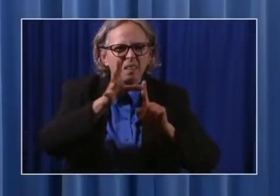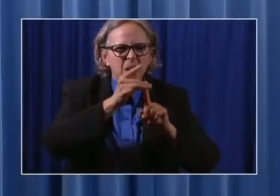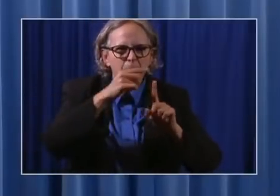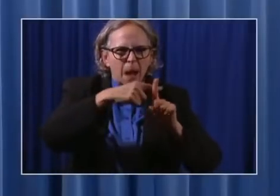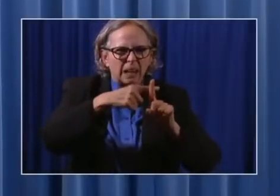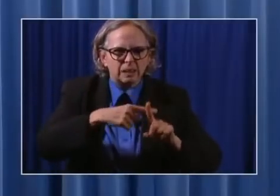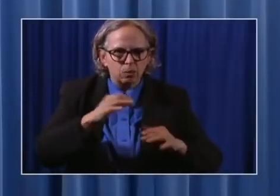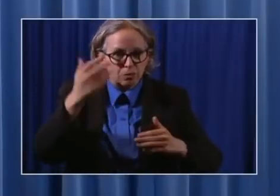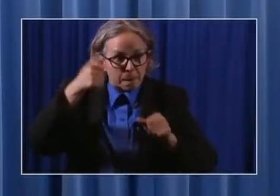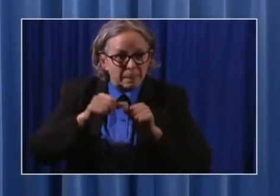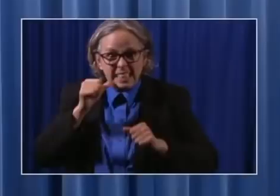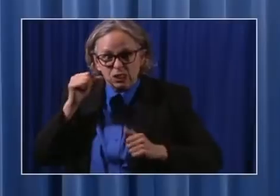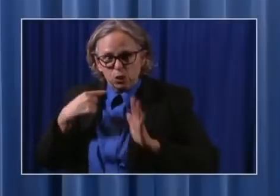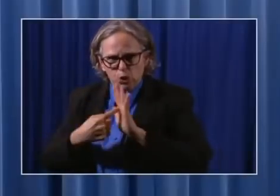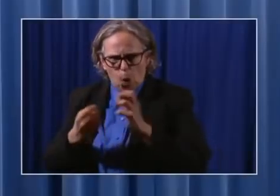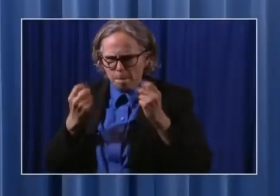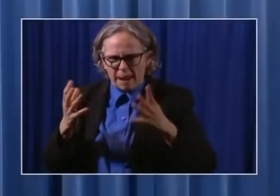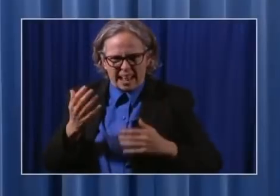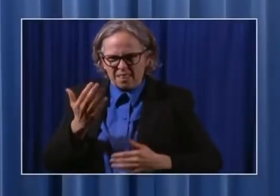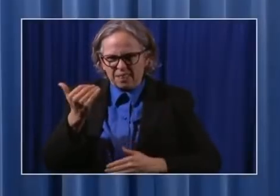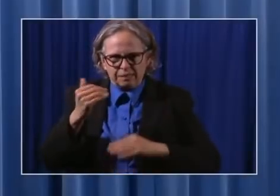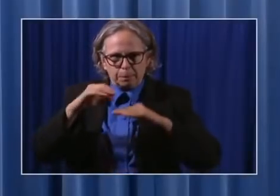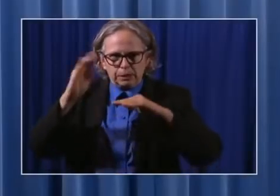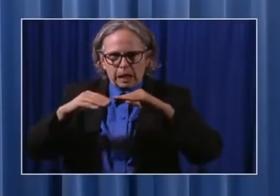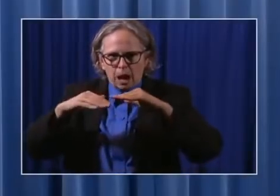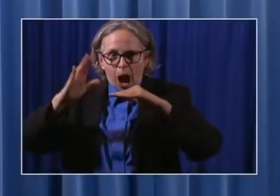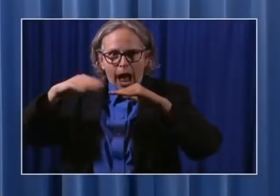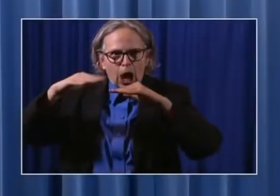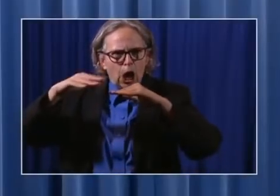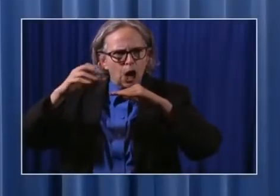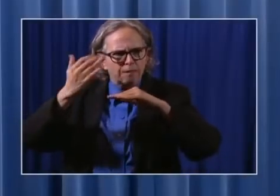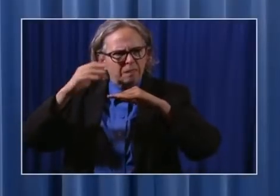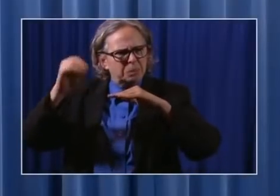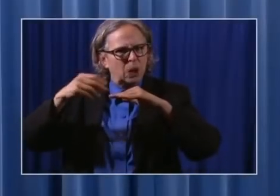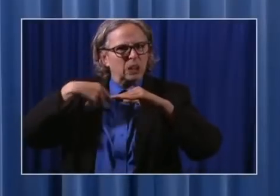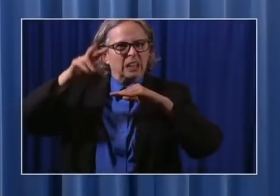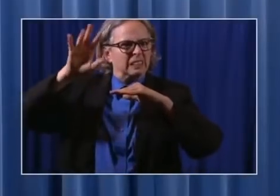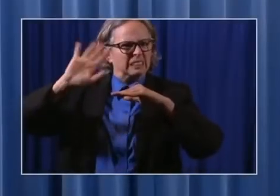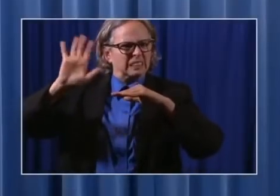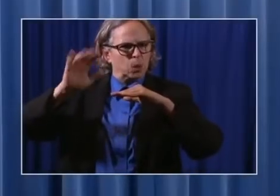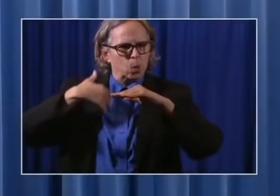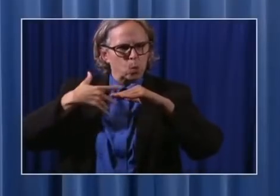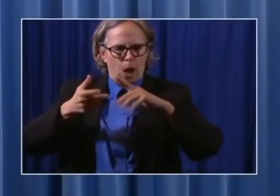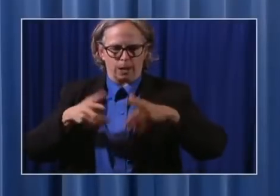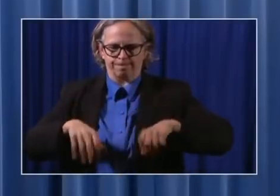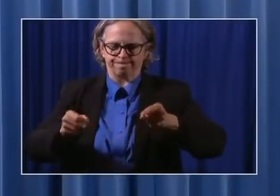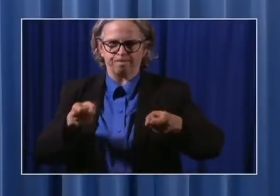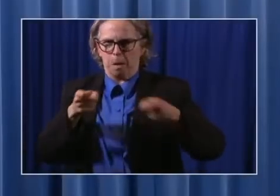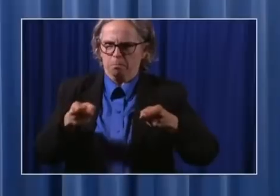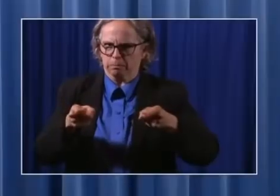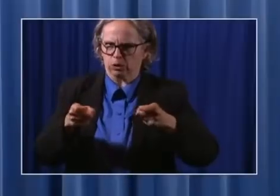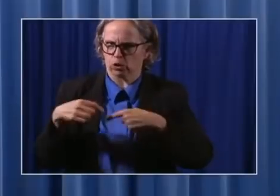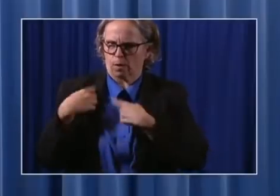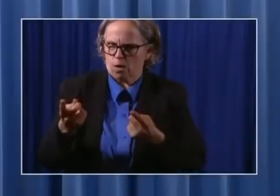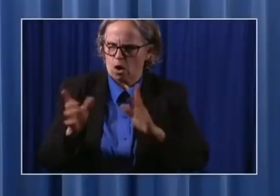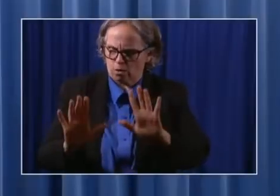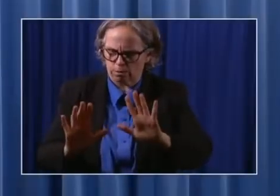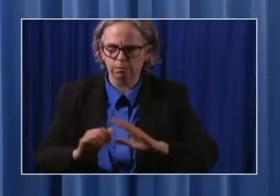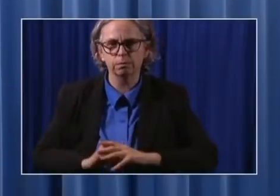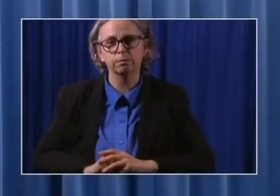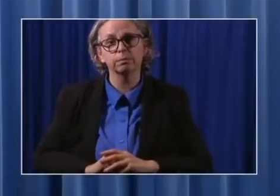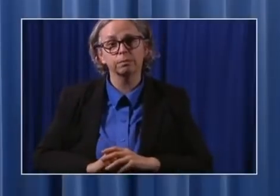were at 15. So it certainly is manageable. But one of the lessons that we've learned is that